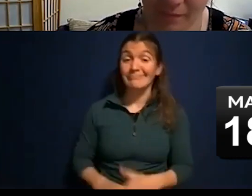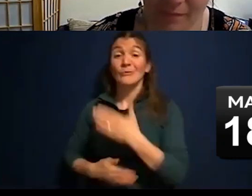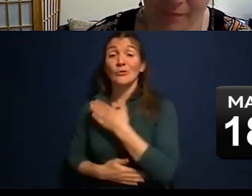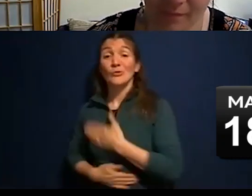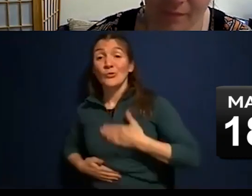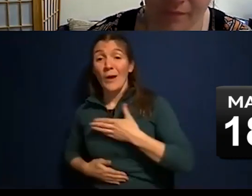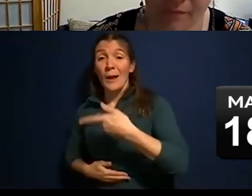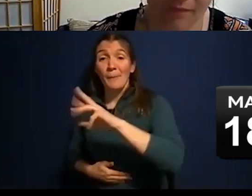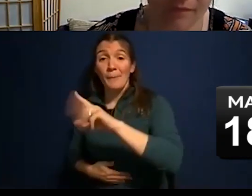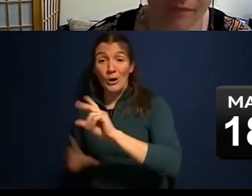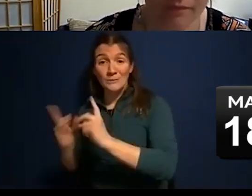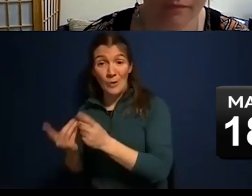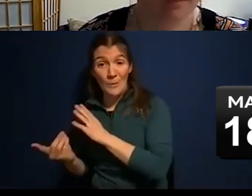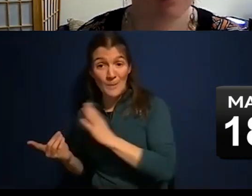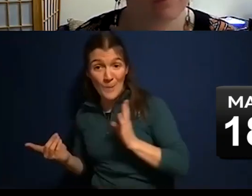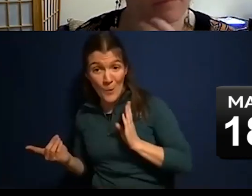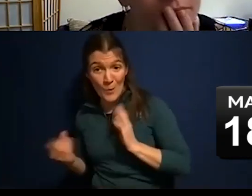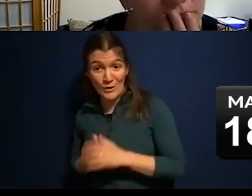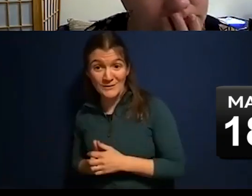Recreation and Parks Board,